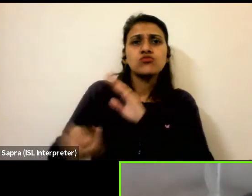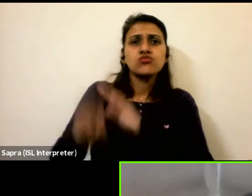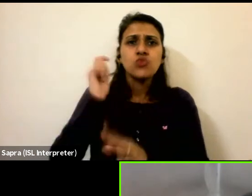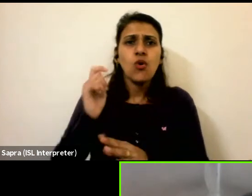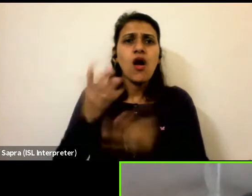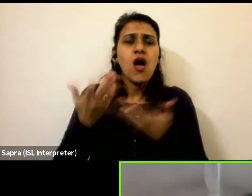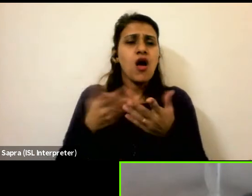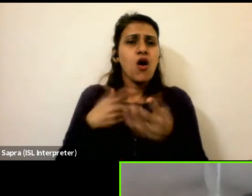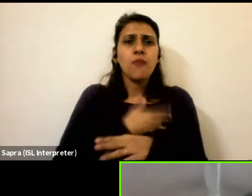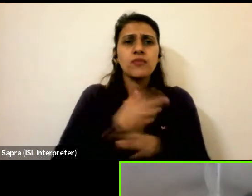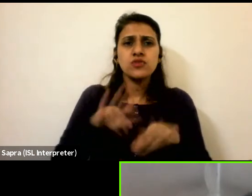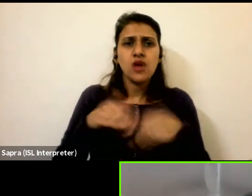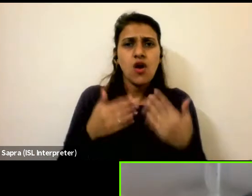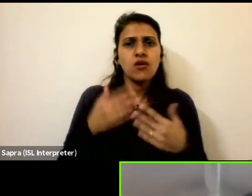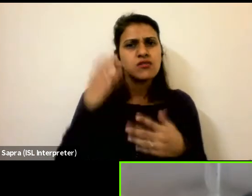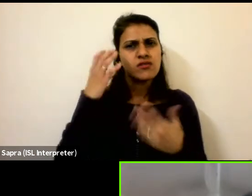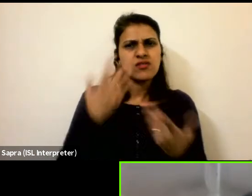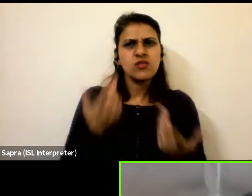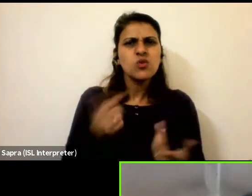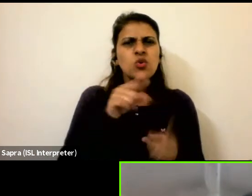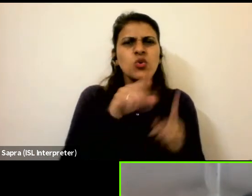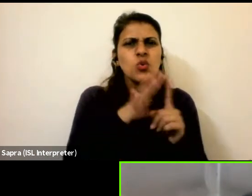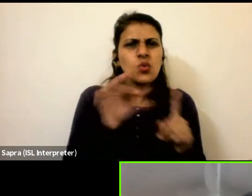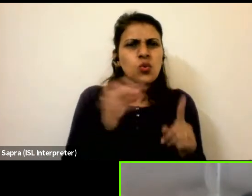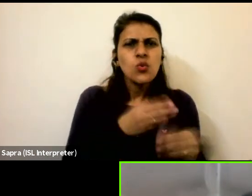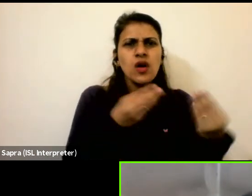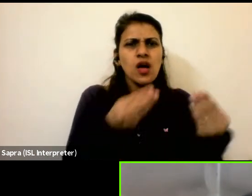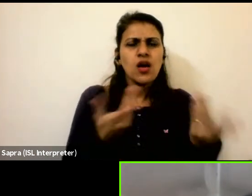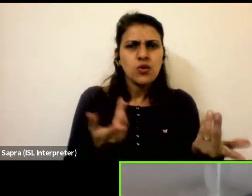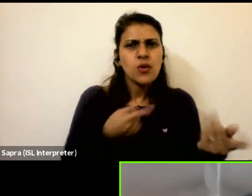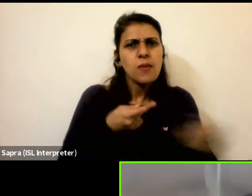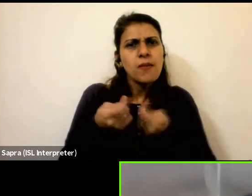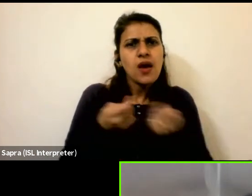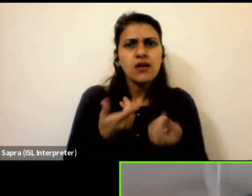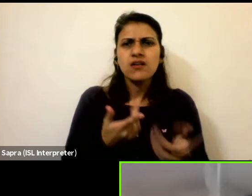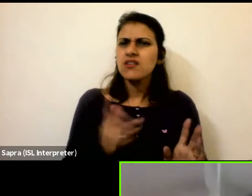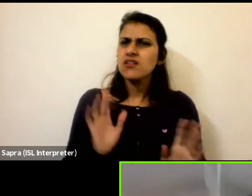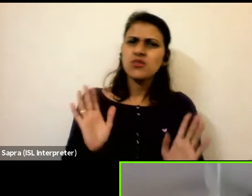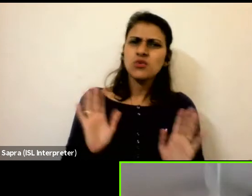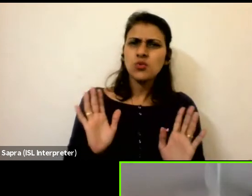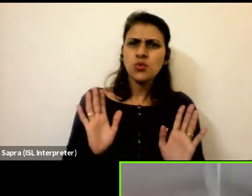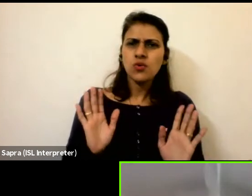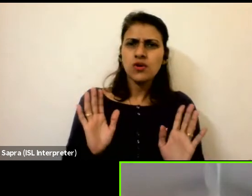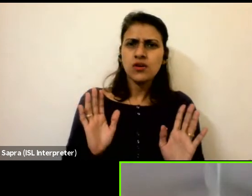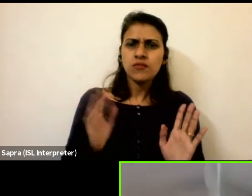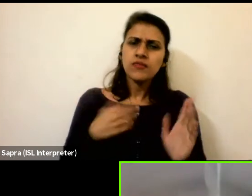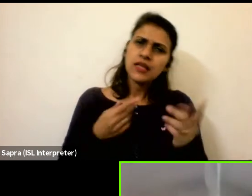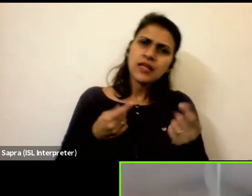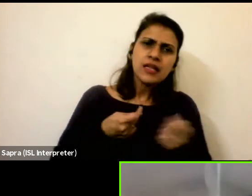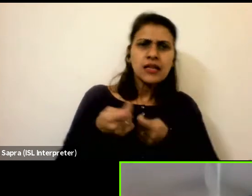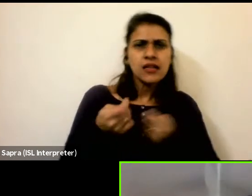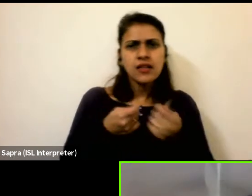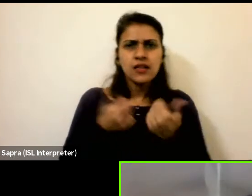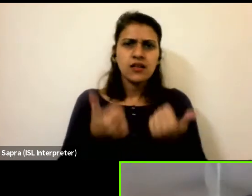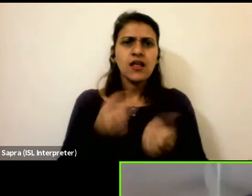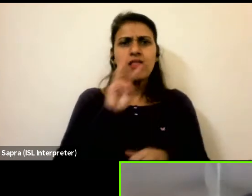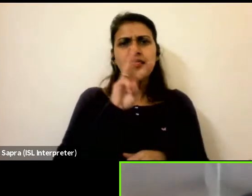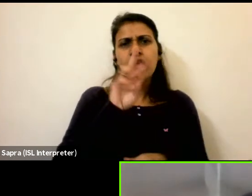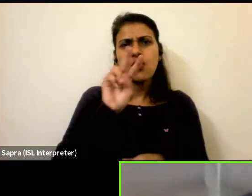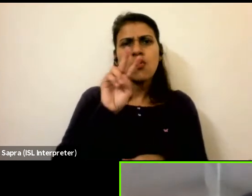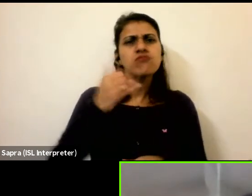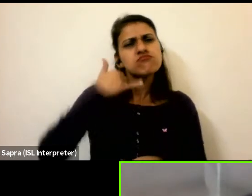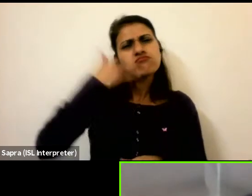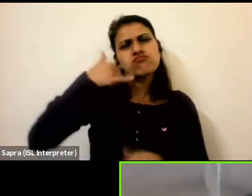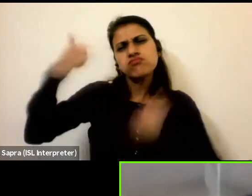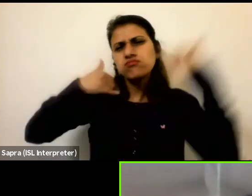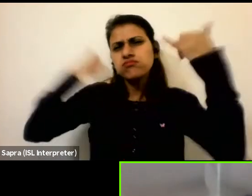take place. So I said, then what did you do? Means, how did you manage? She said, no, madam, I did manage. I made 32 phone calls in